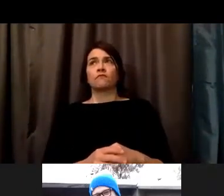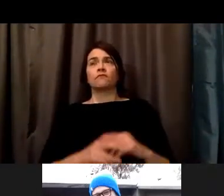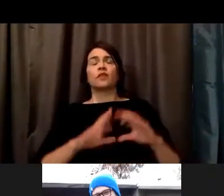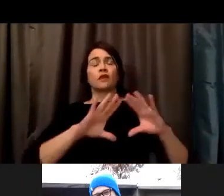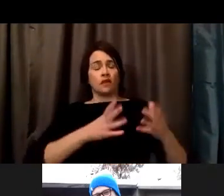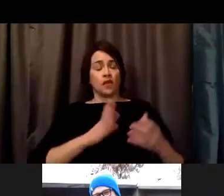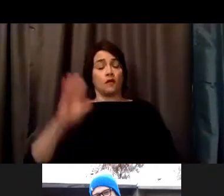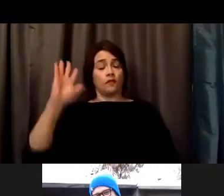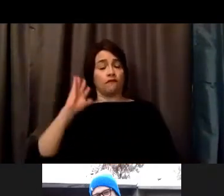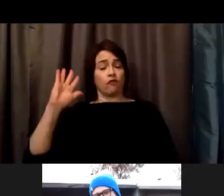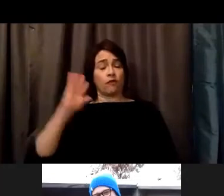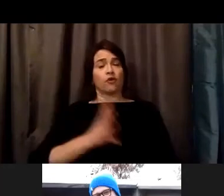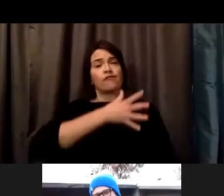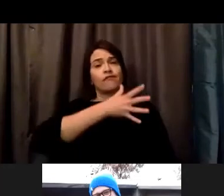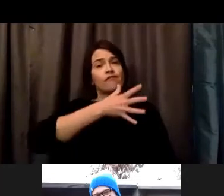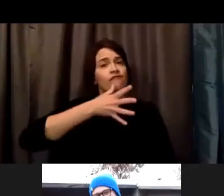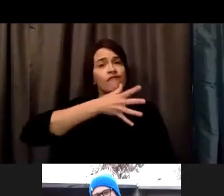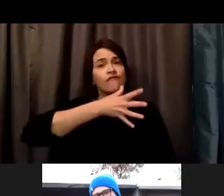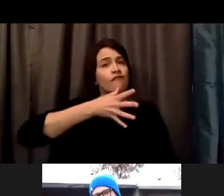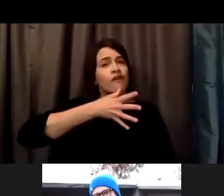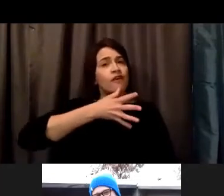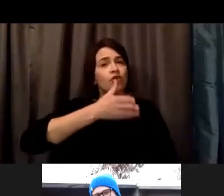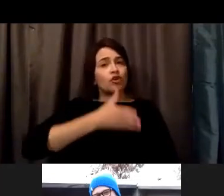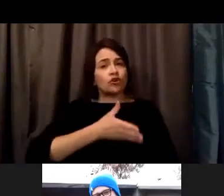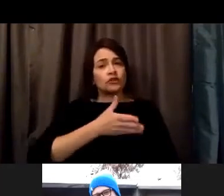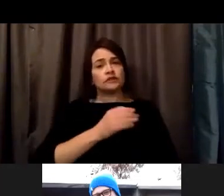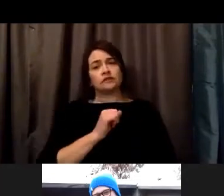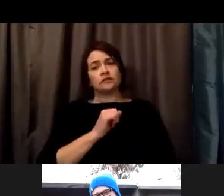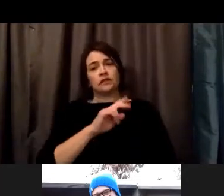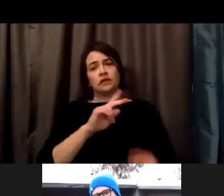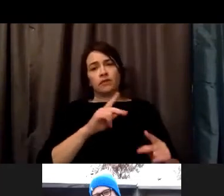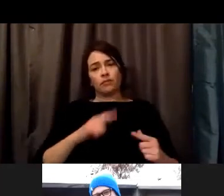farmers, the countrymen and women